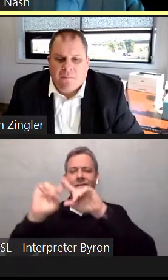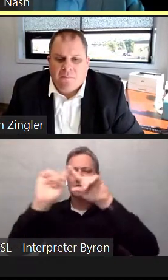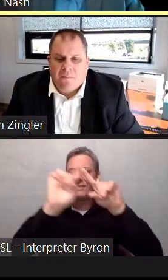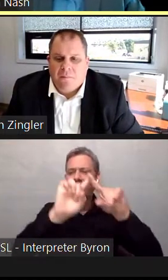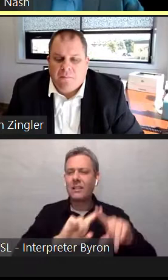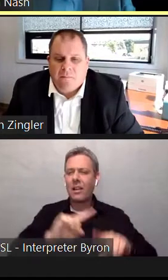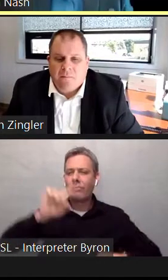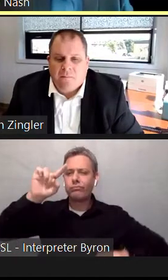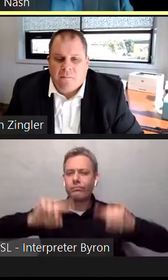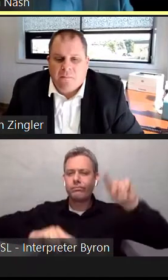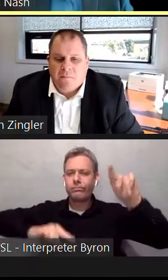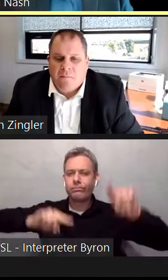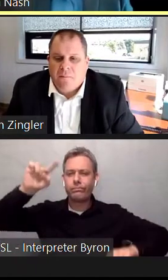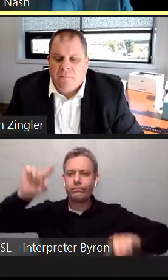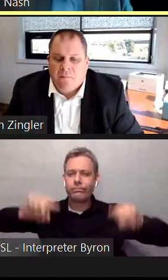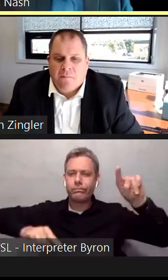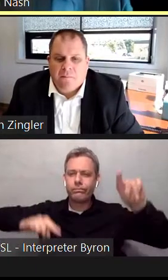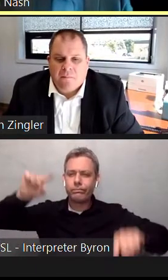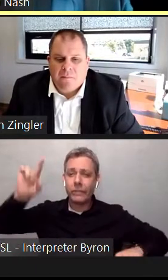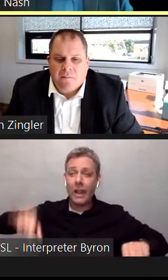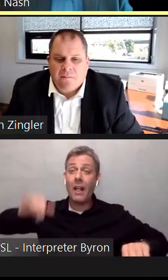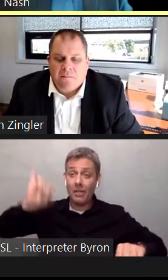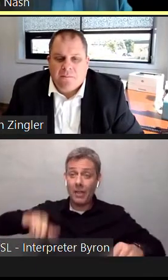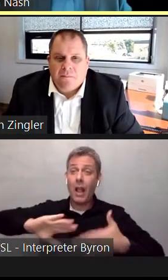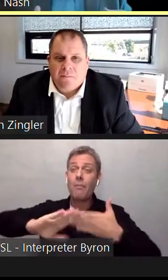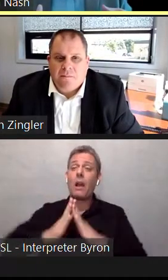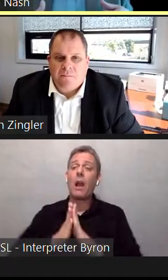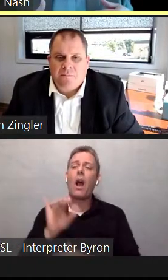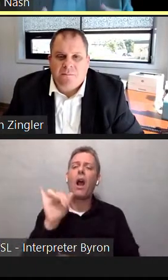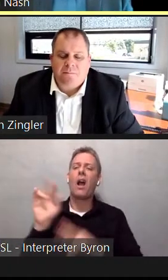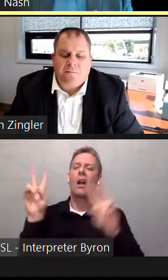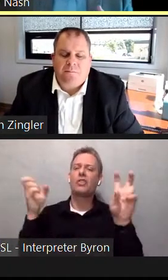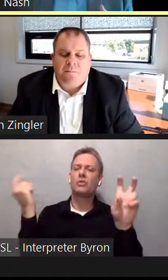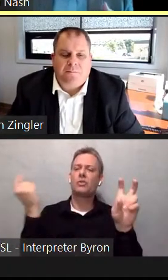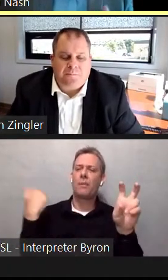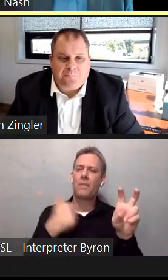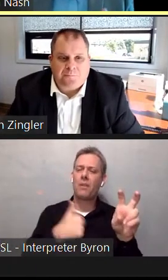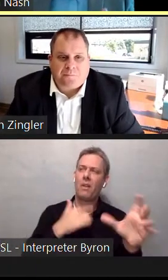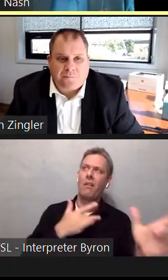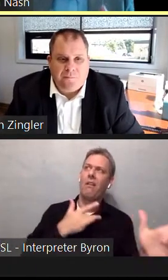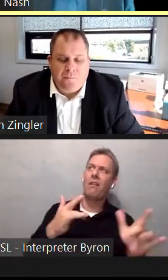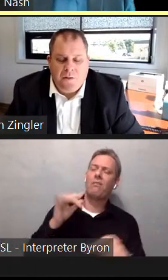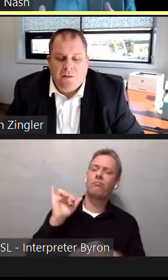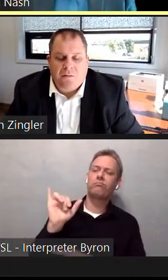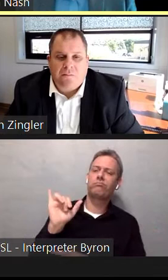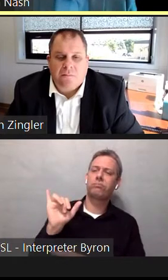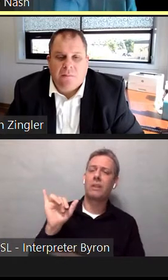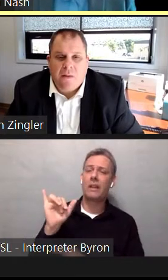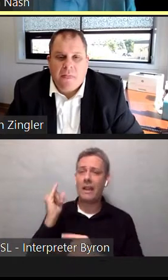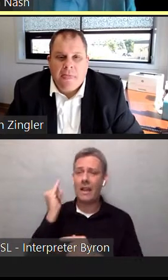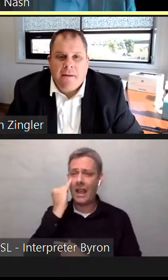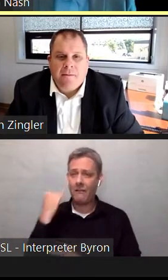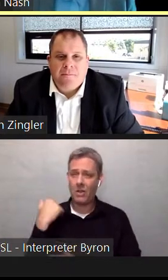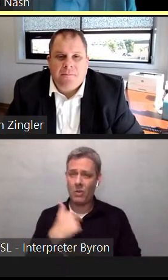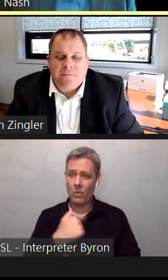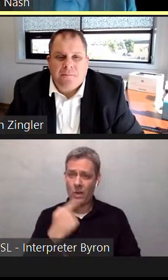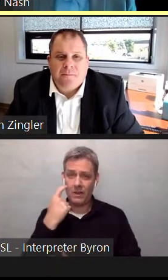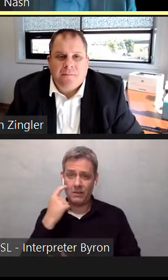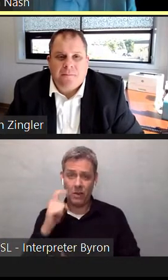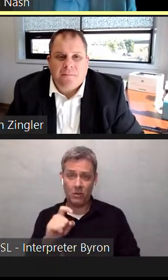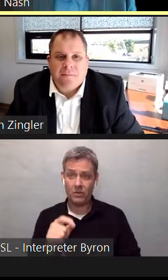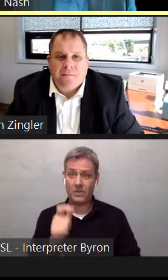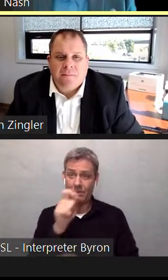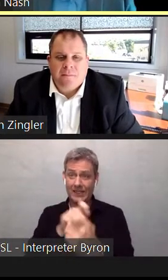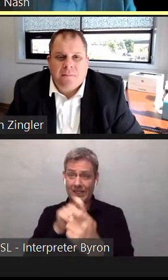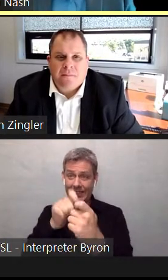North Carolina. And so all these things become issues for us to consider, particularly if we're doing a person-centered approach, which is always the